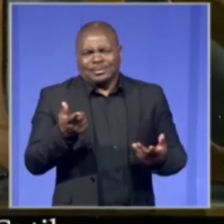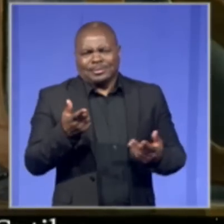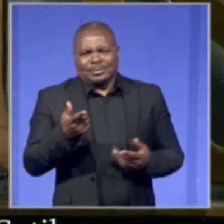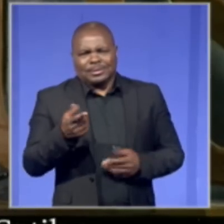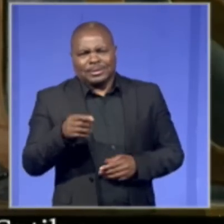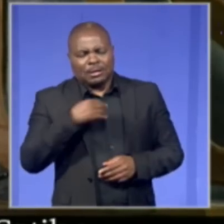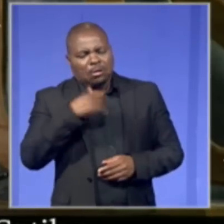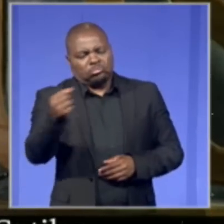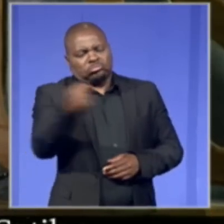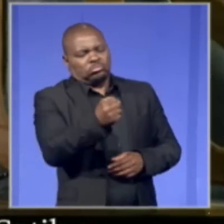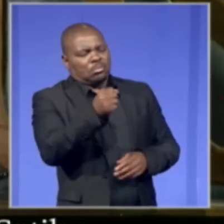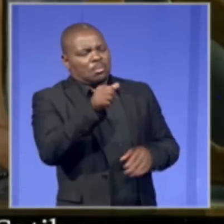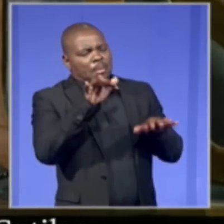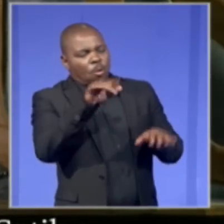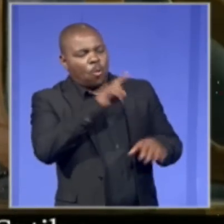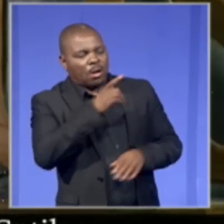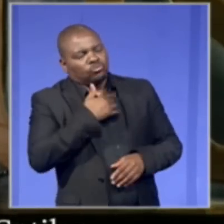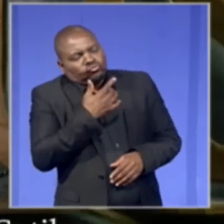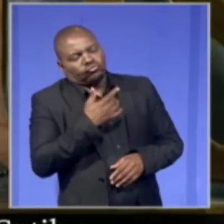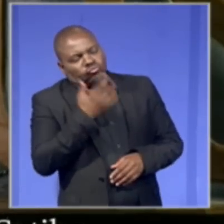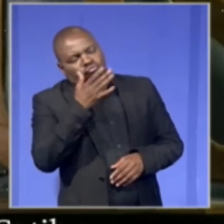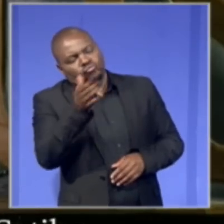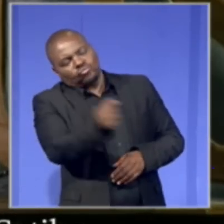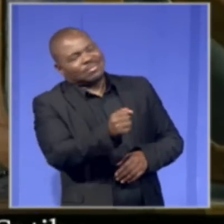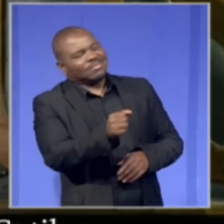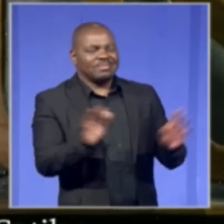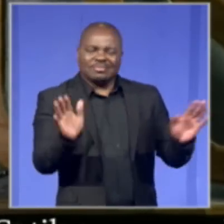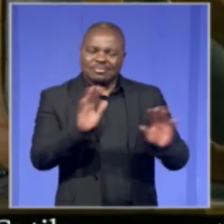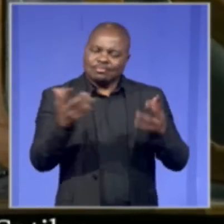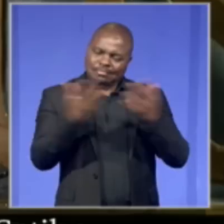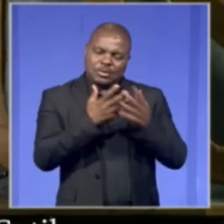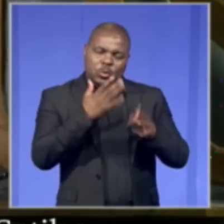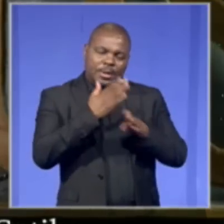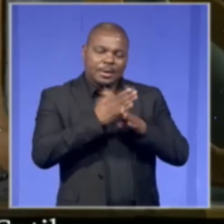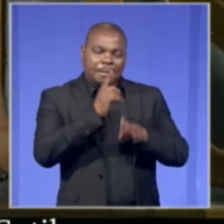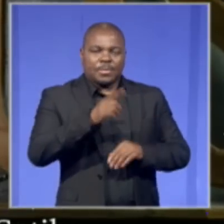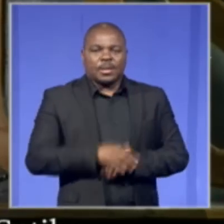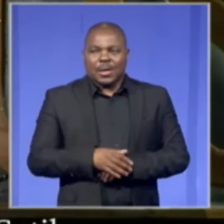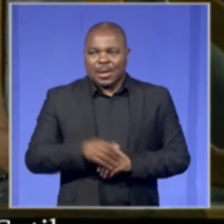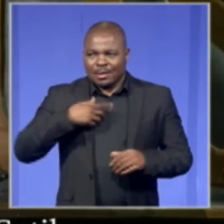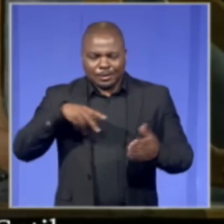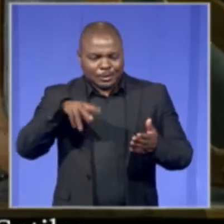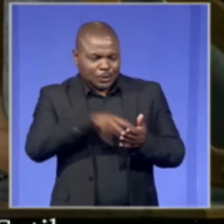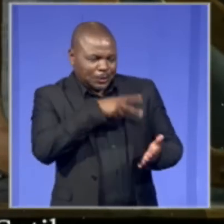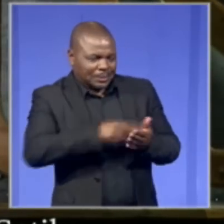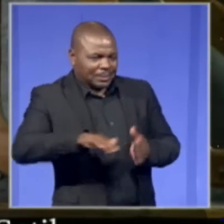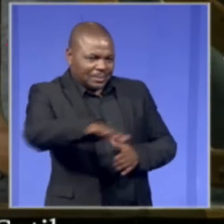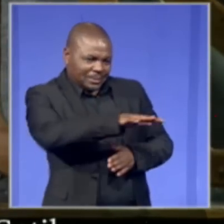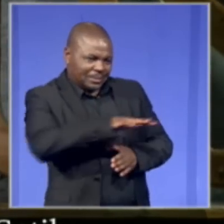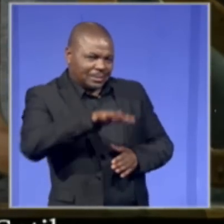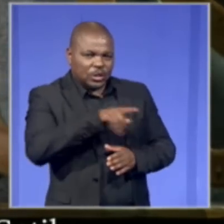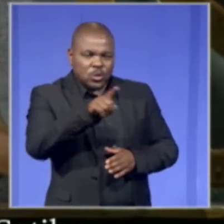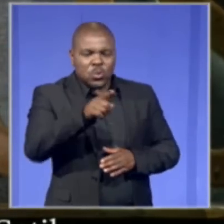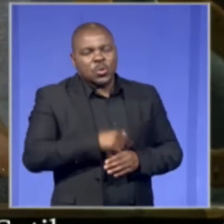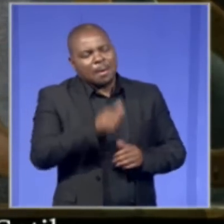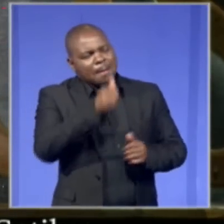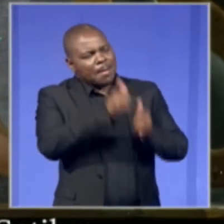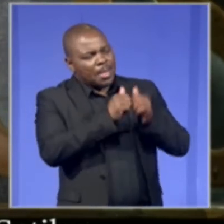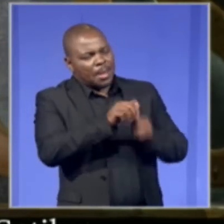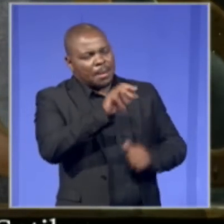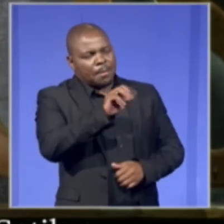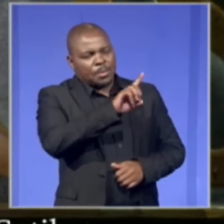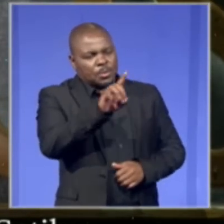o hiriwe ka gone o direlwa favor re mo lefelong la go dansa re ja monate wena jaaka fela motho o le abuti Mzwandile ke eng se